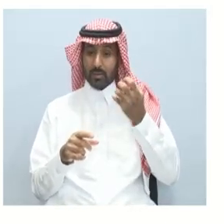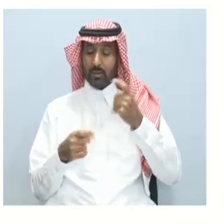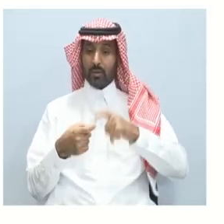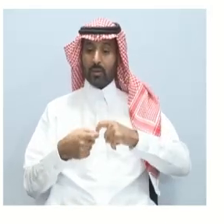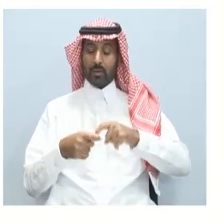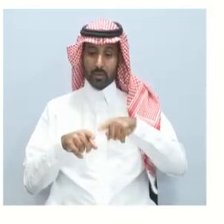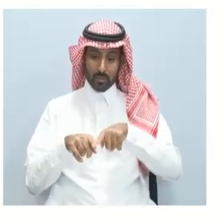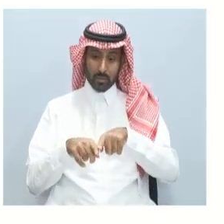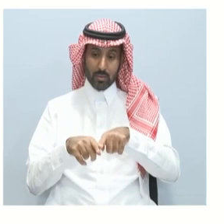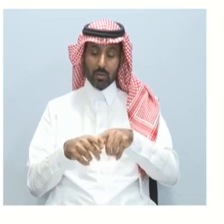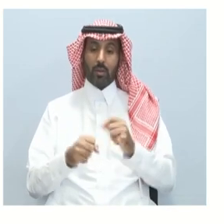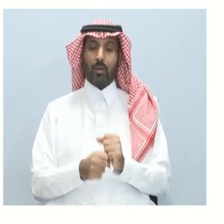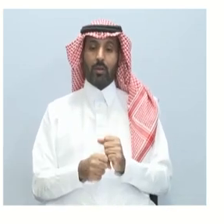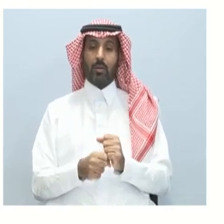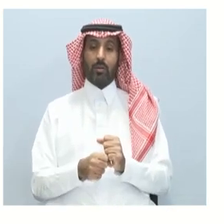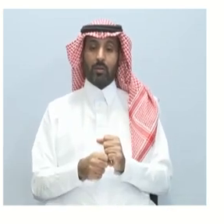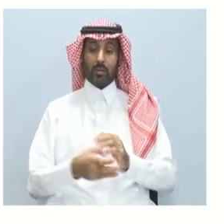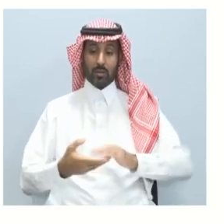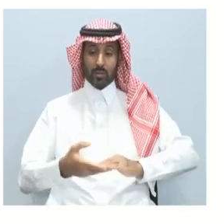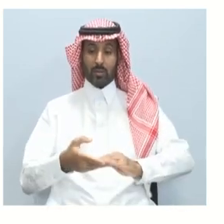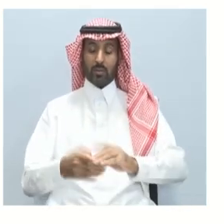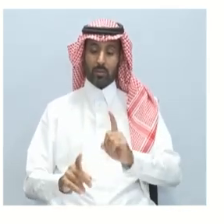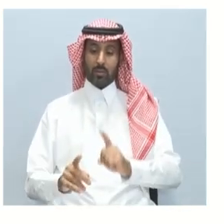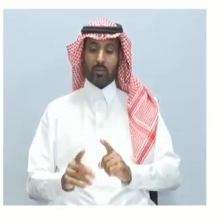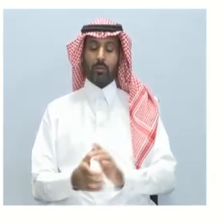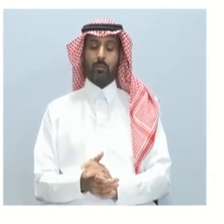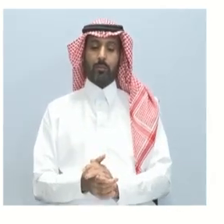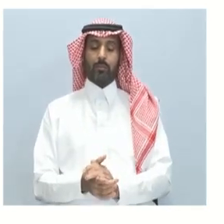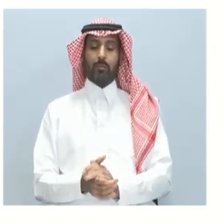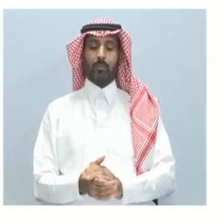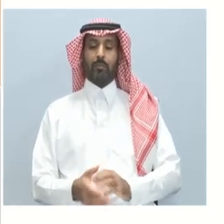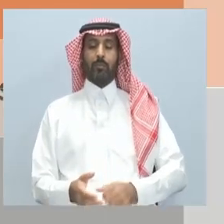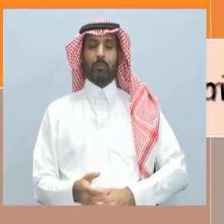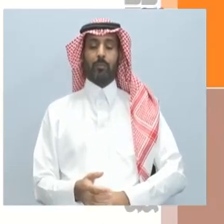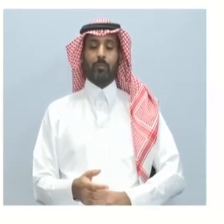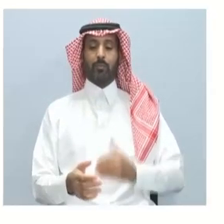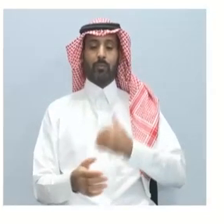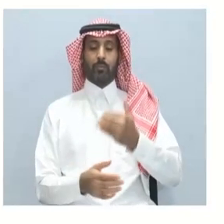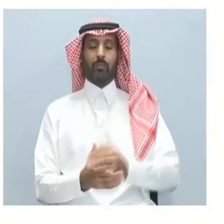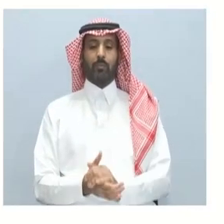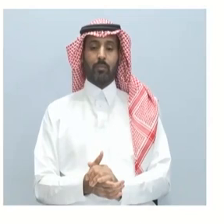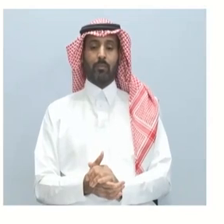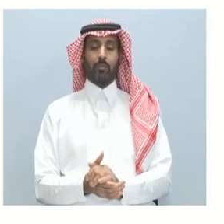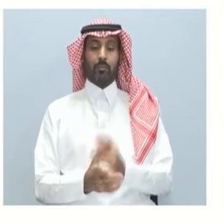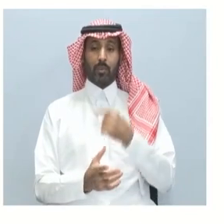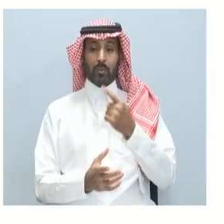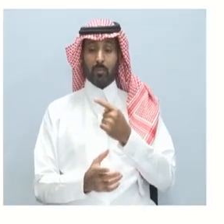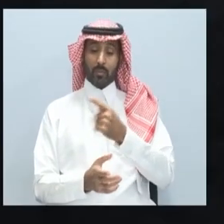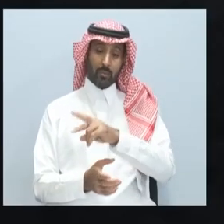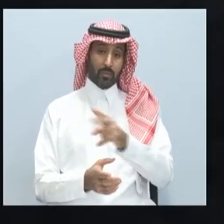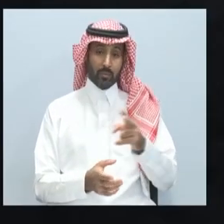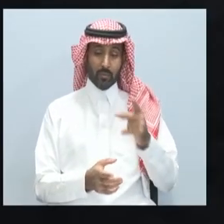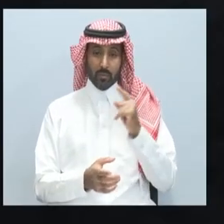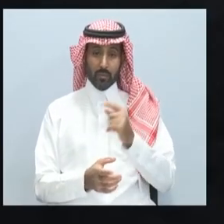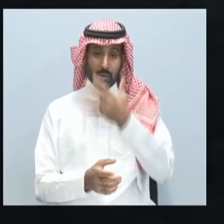which animals depend on and benefit from one another. So we talked about different animals, as you can